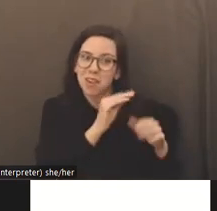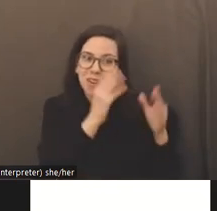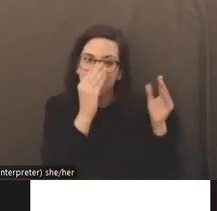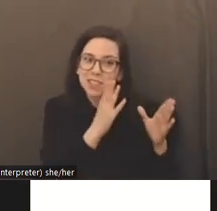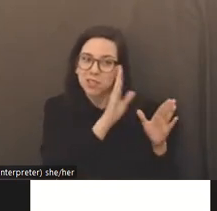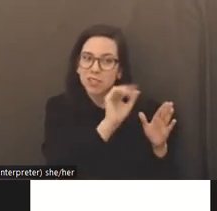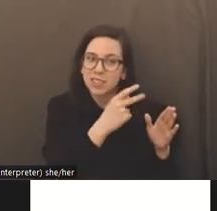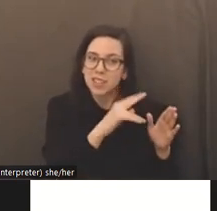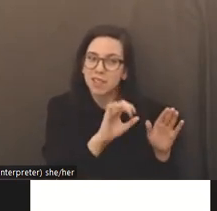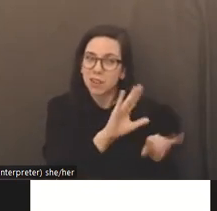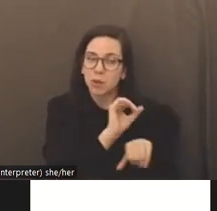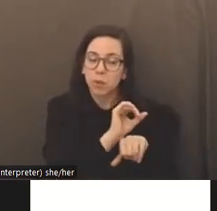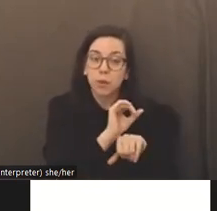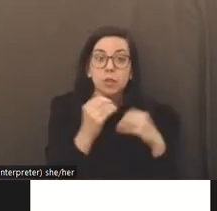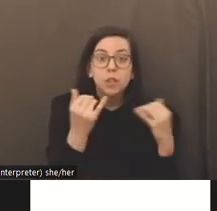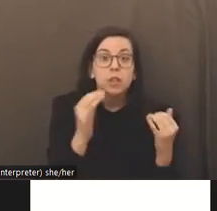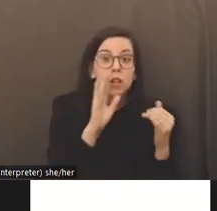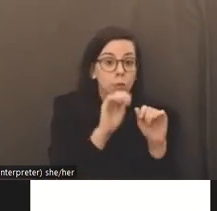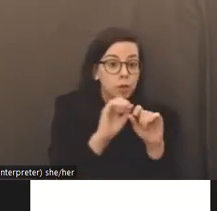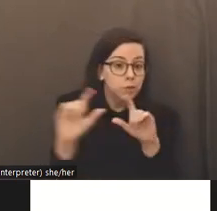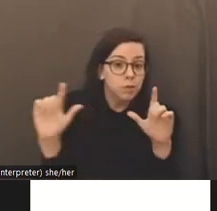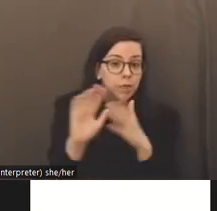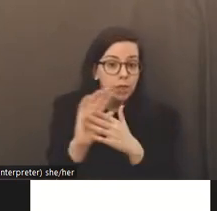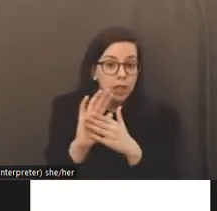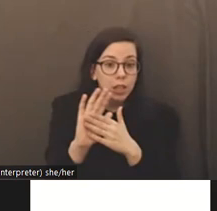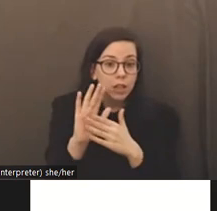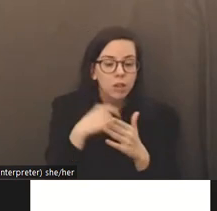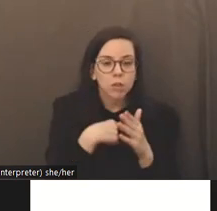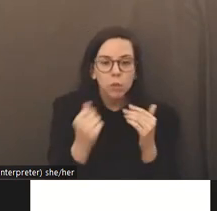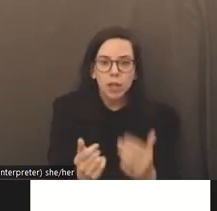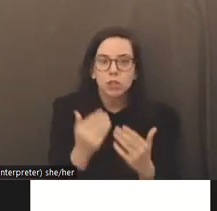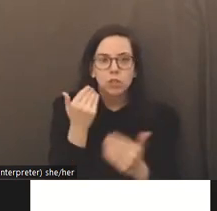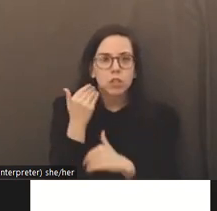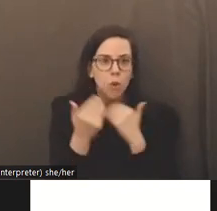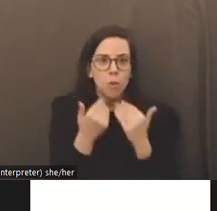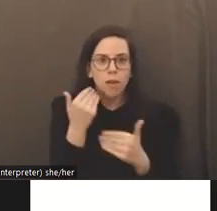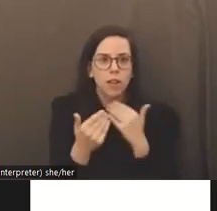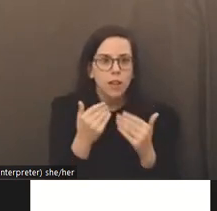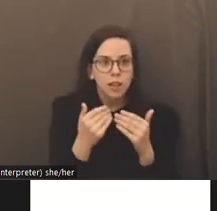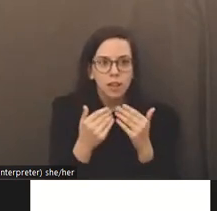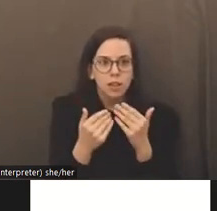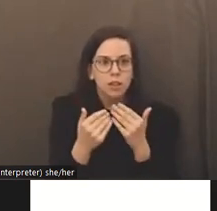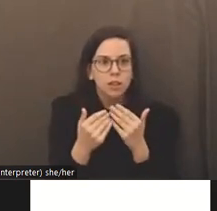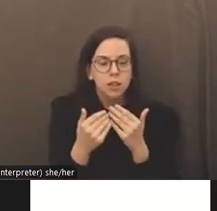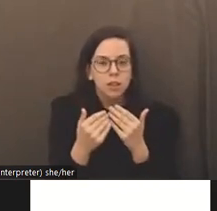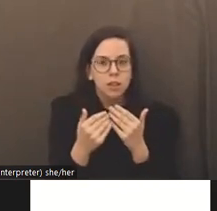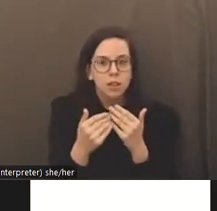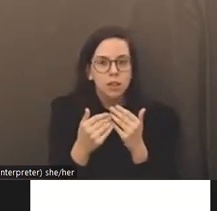All right, so we can, if we want to throw that video back on, and then we can just kind of go in the order of which